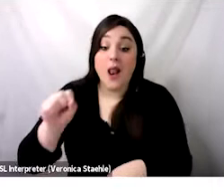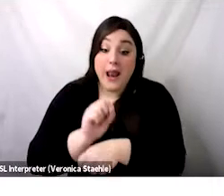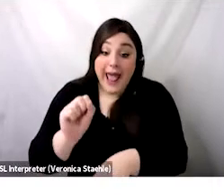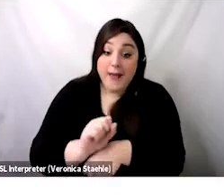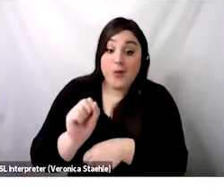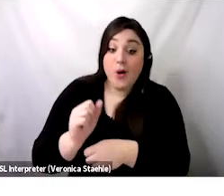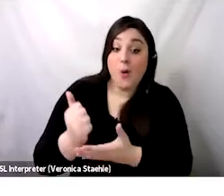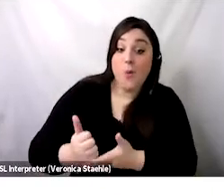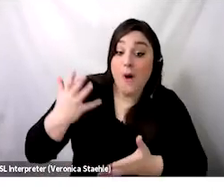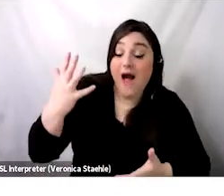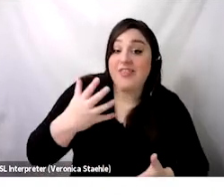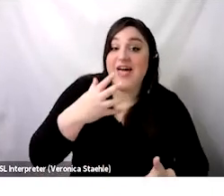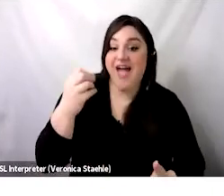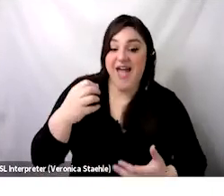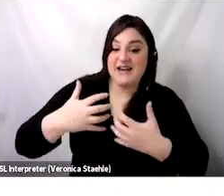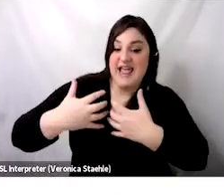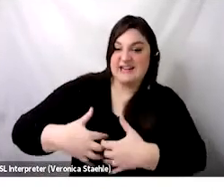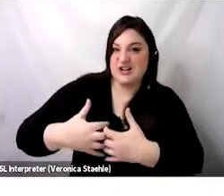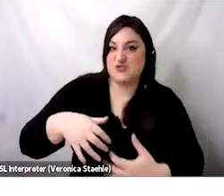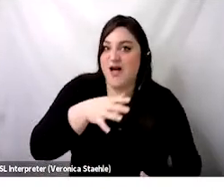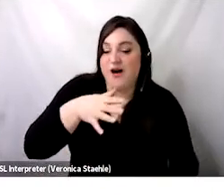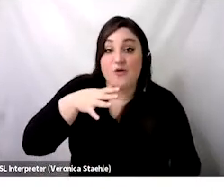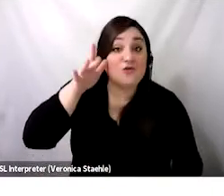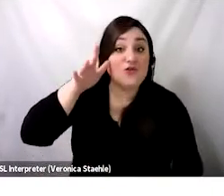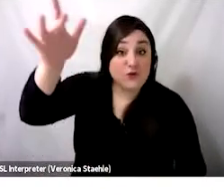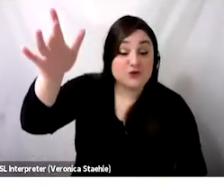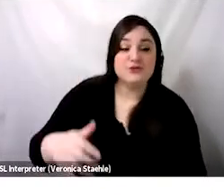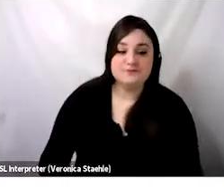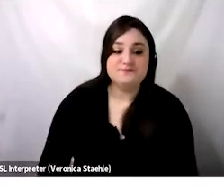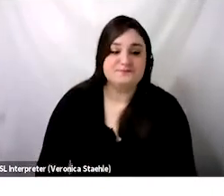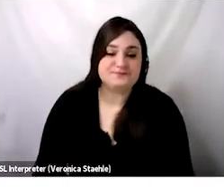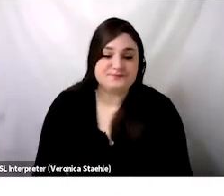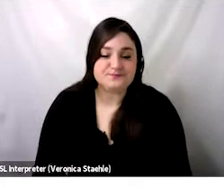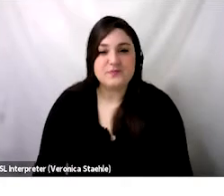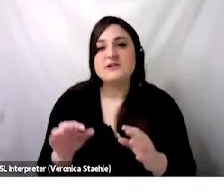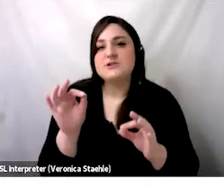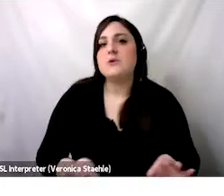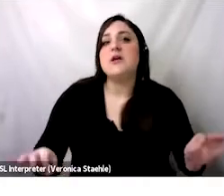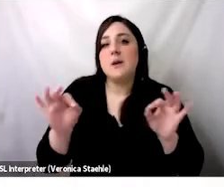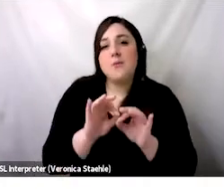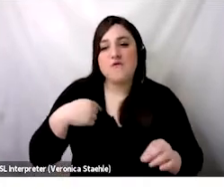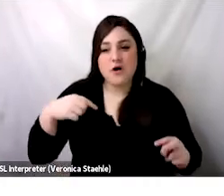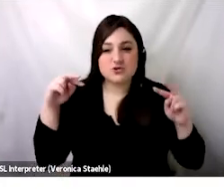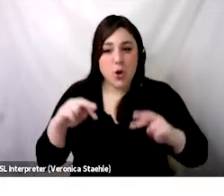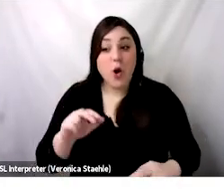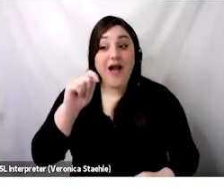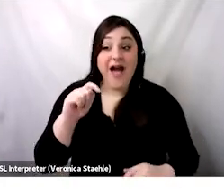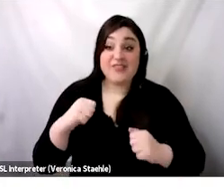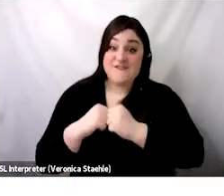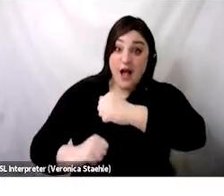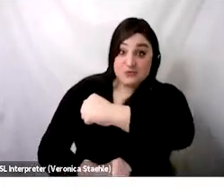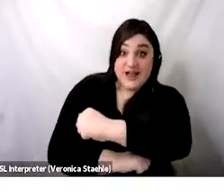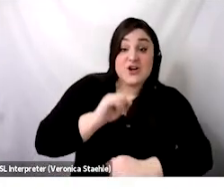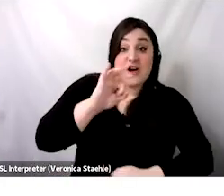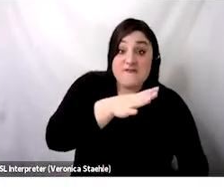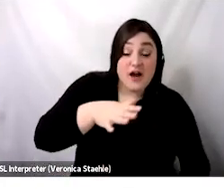future. We begin by looking at agriculture's foundation first, which is going to be soil and soil health and